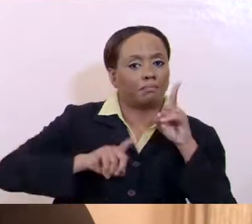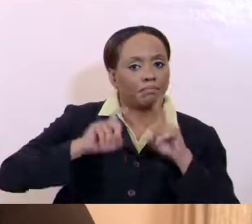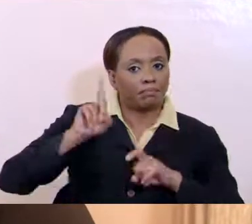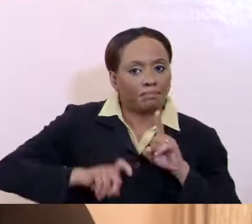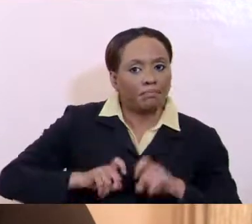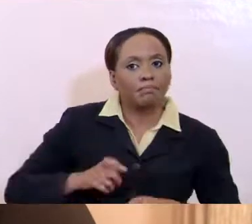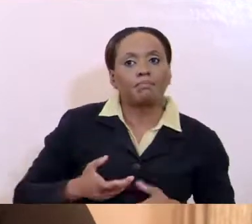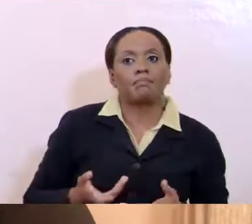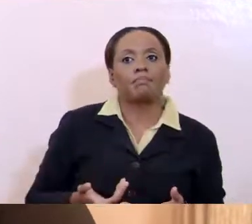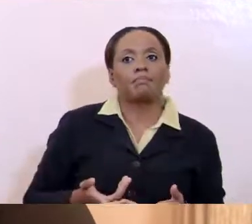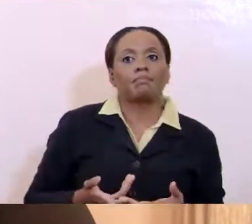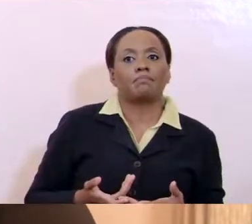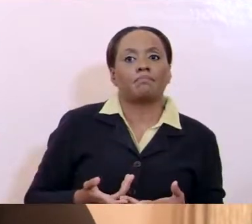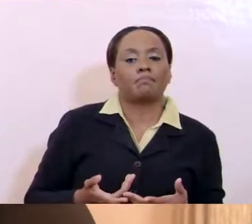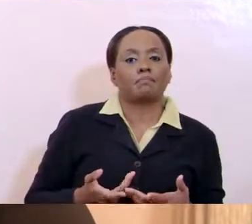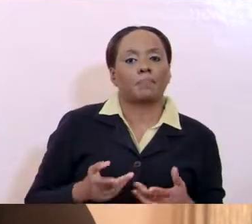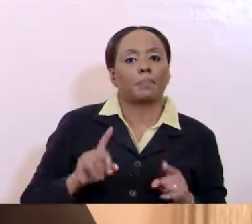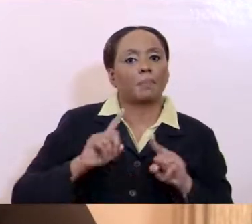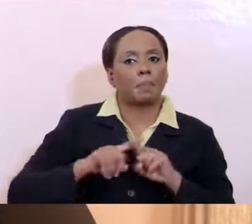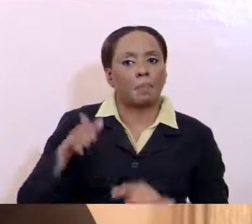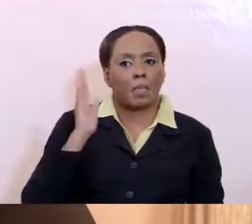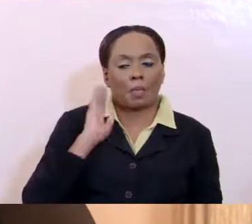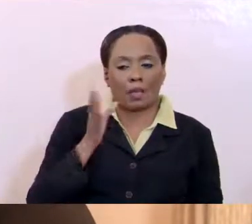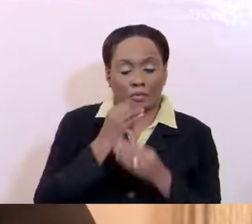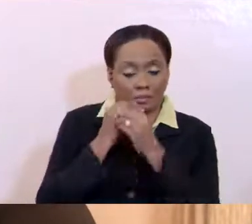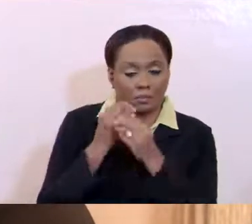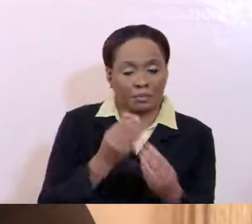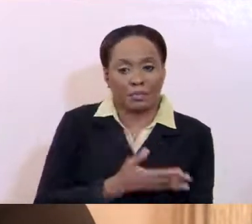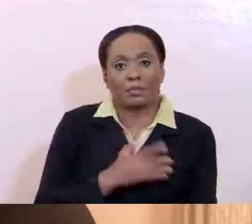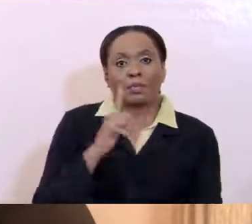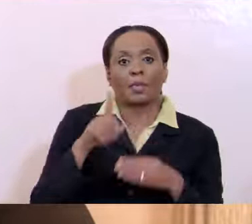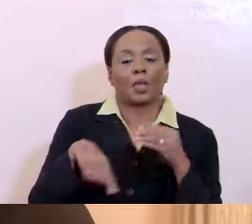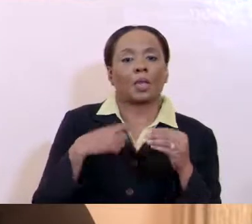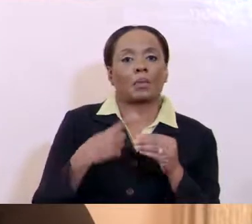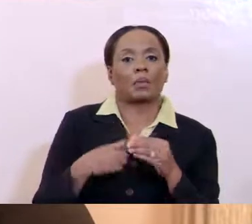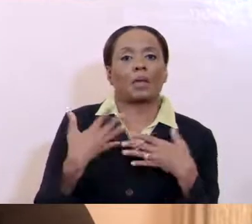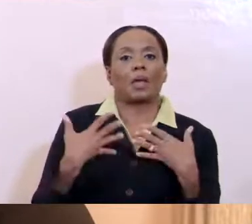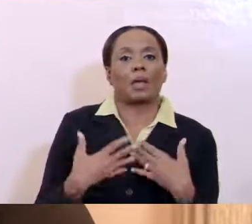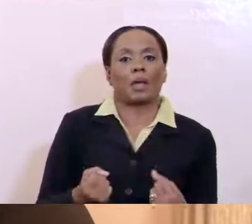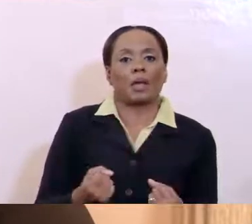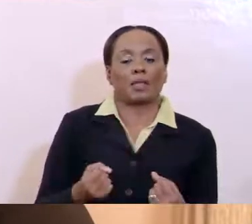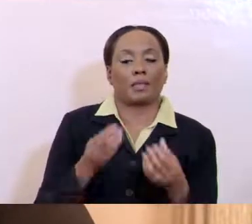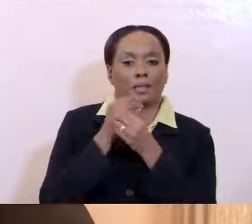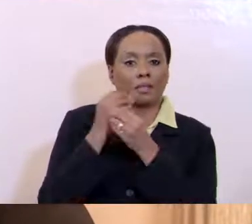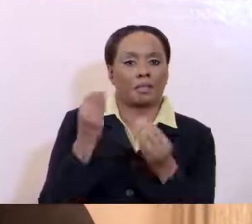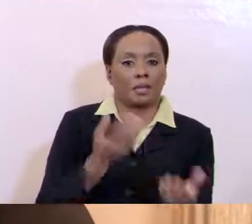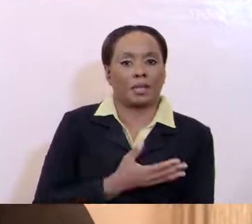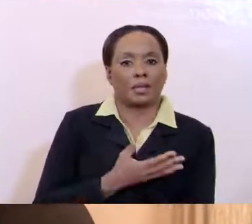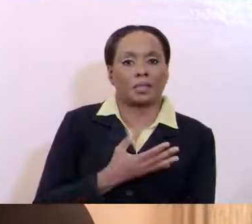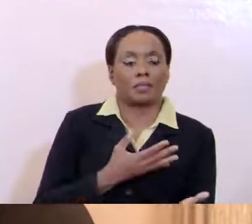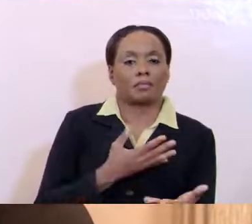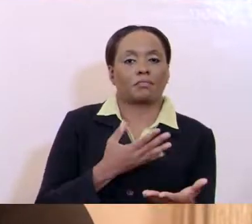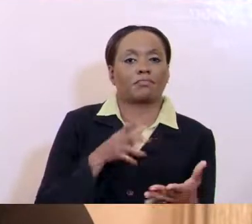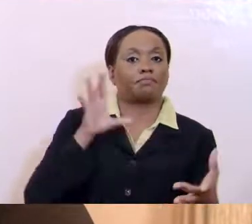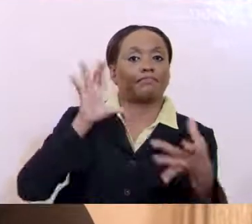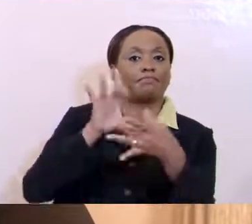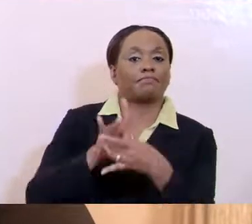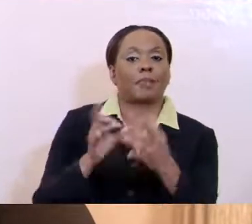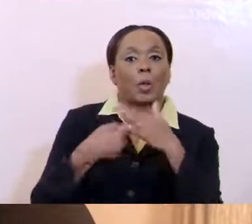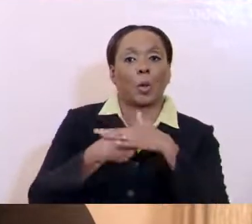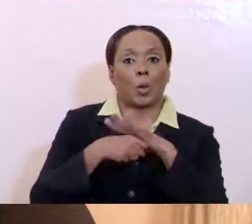take us through the latest information on the health data in relation to